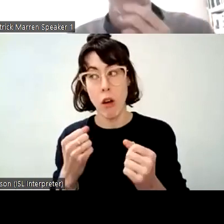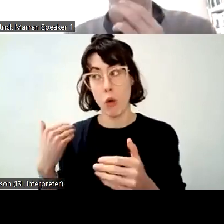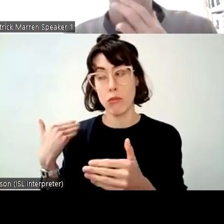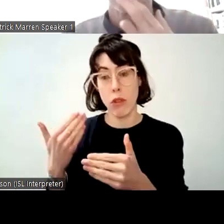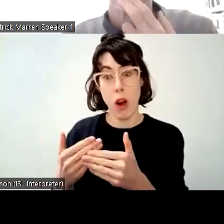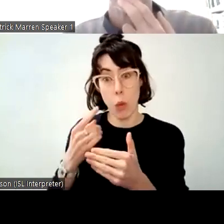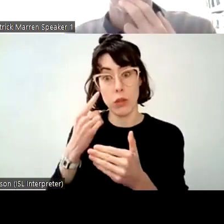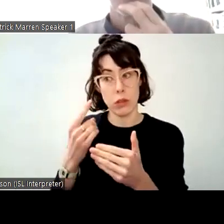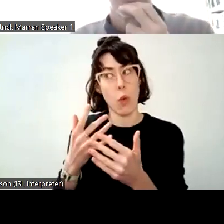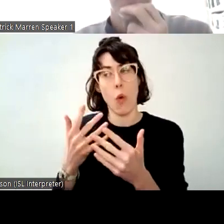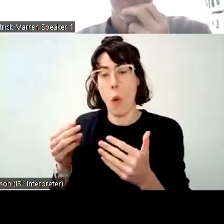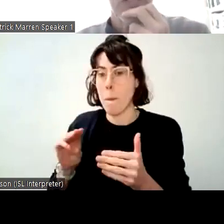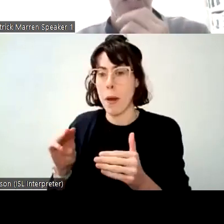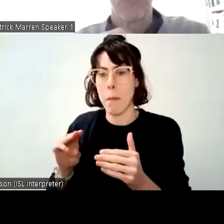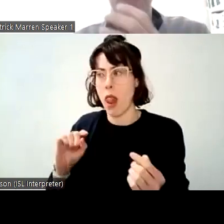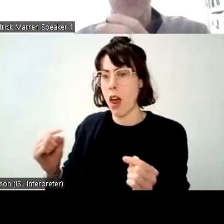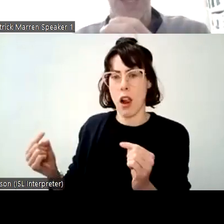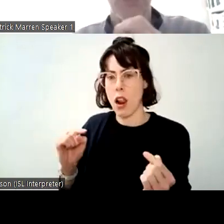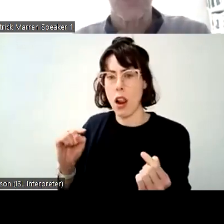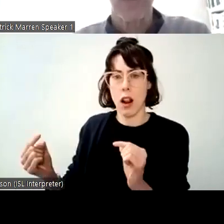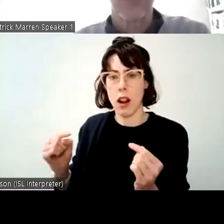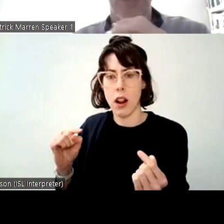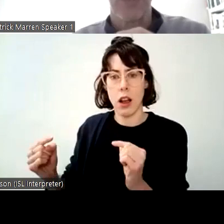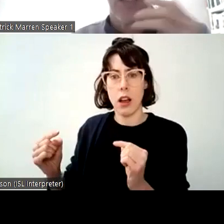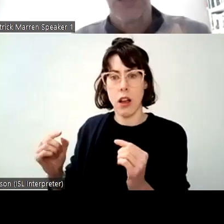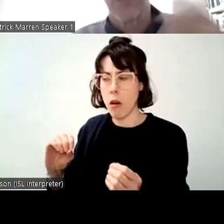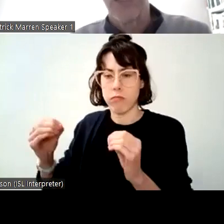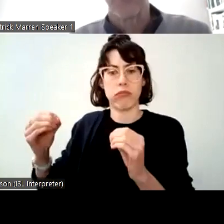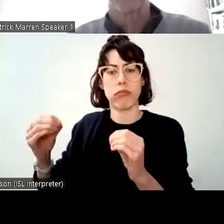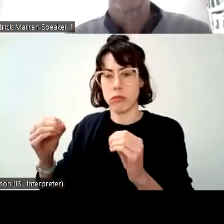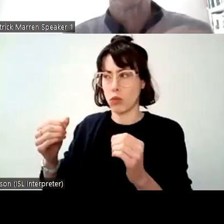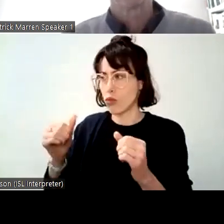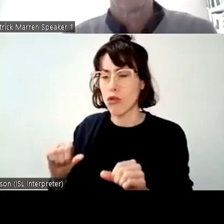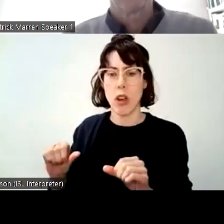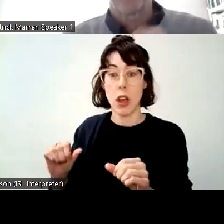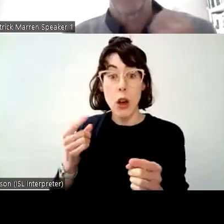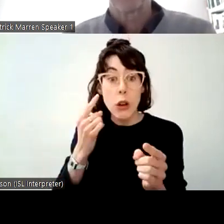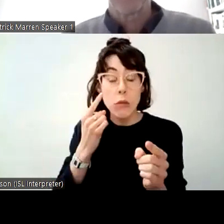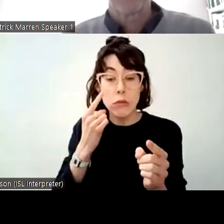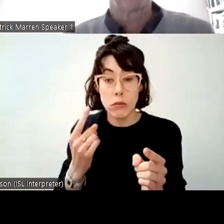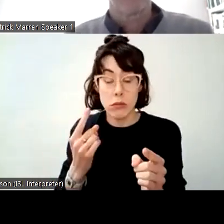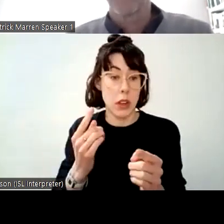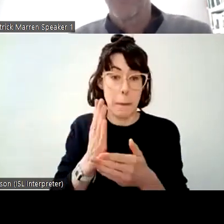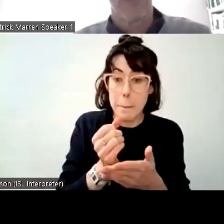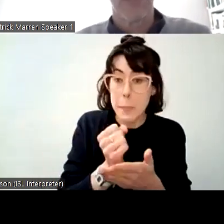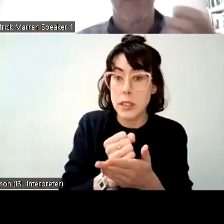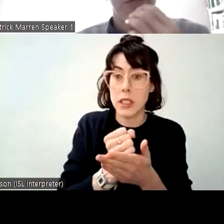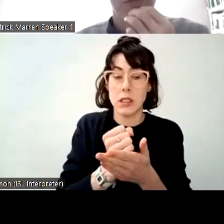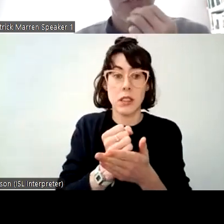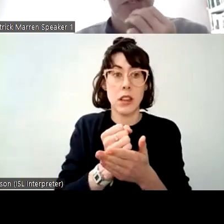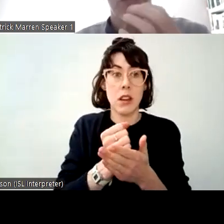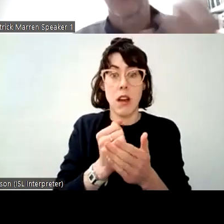how polarizing it's become with the change. We see, industry, the